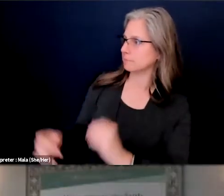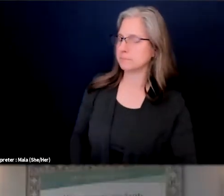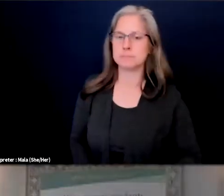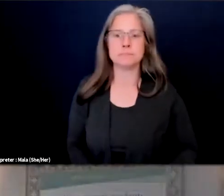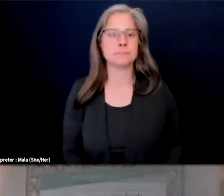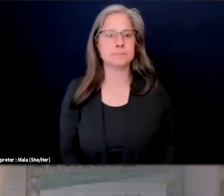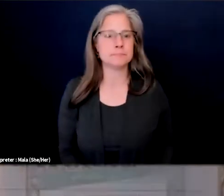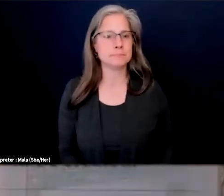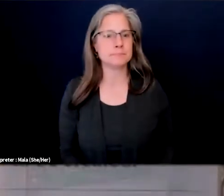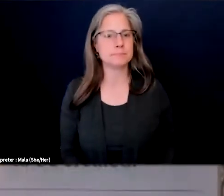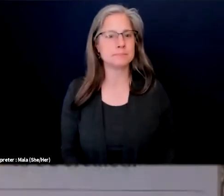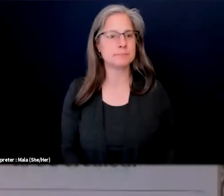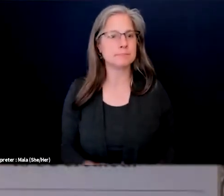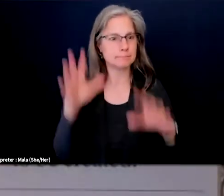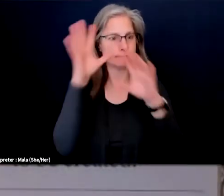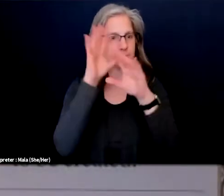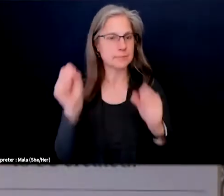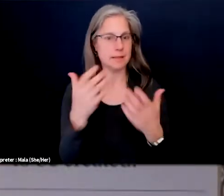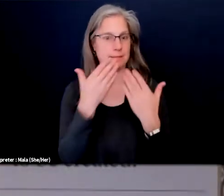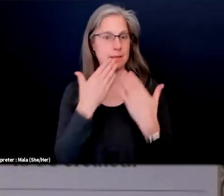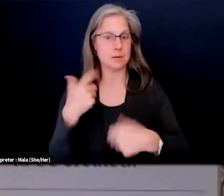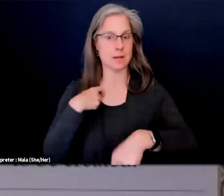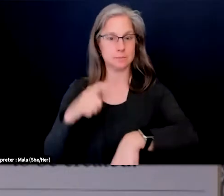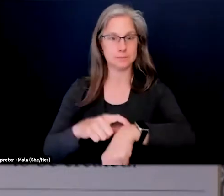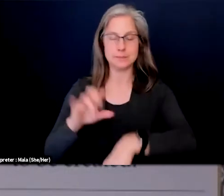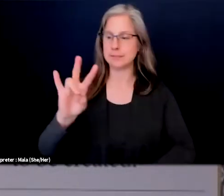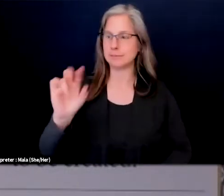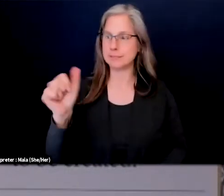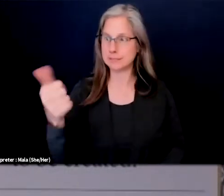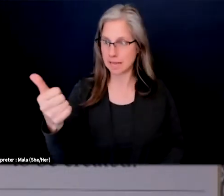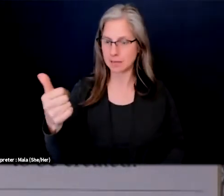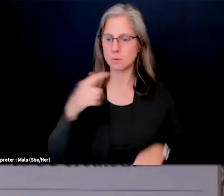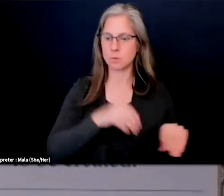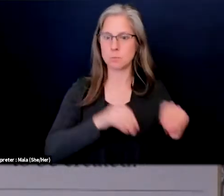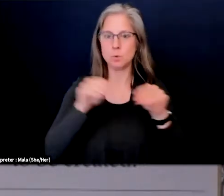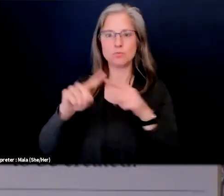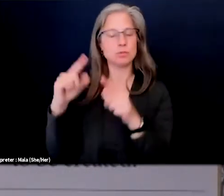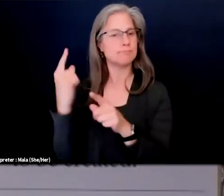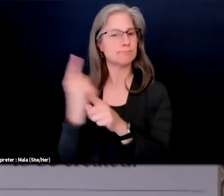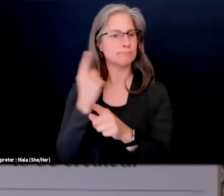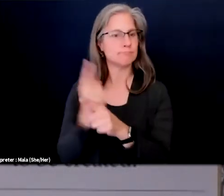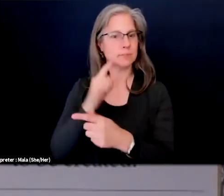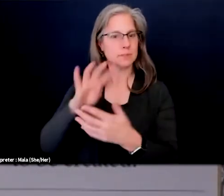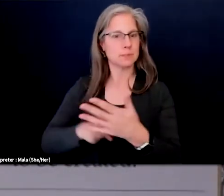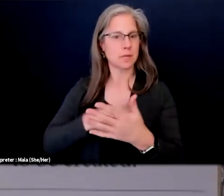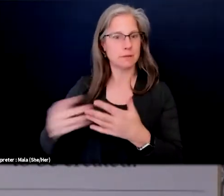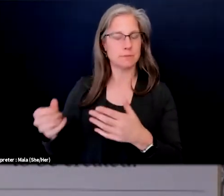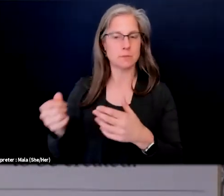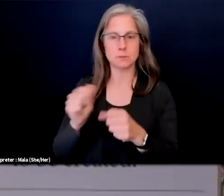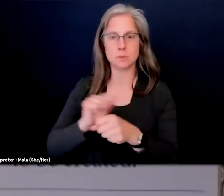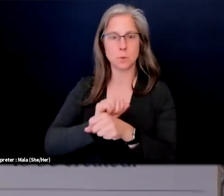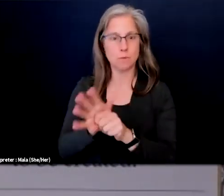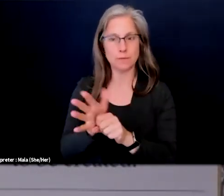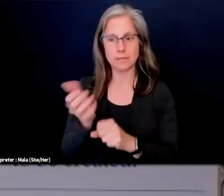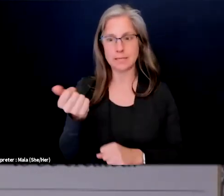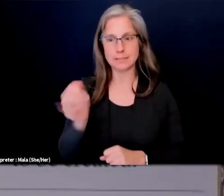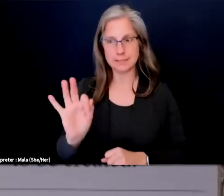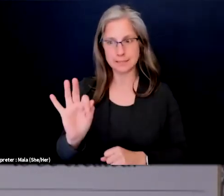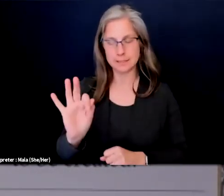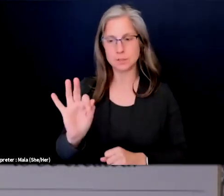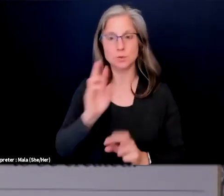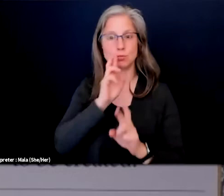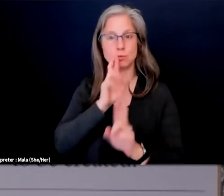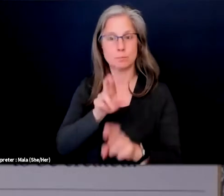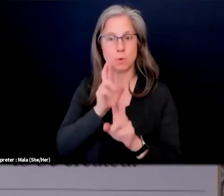Thank you so much. As it is 7:10, we should move to our regularly scheduled COVID-19